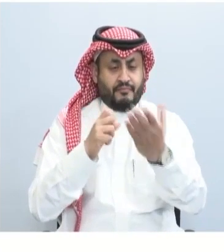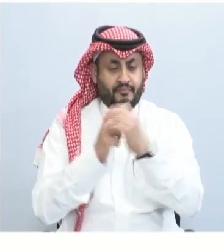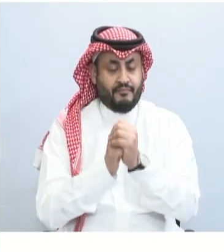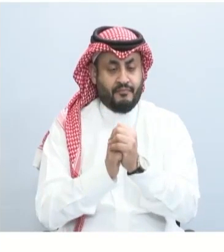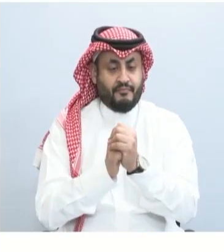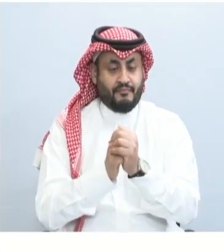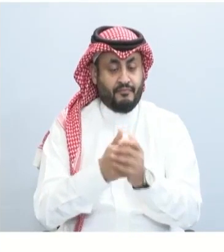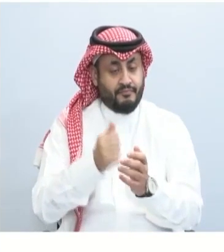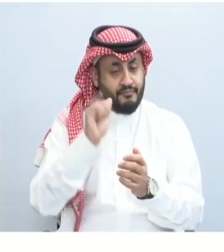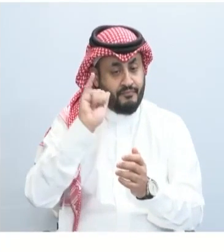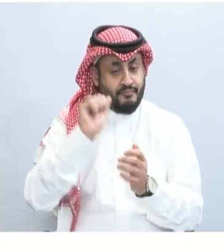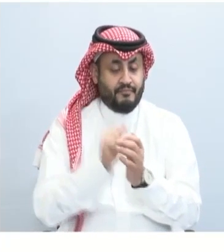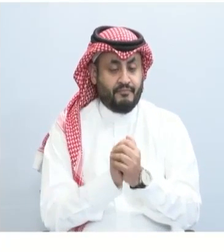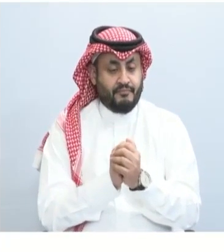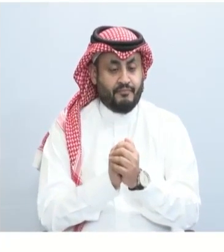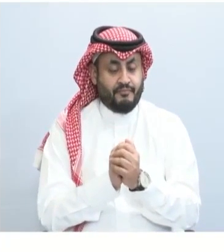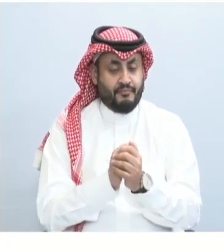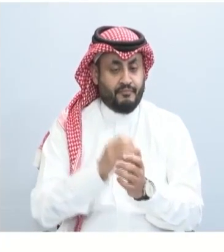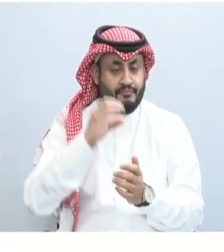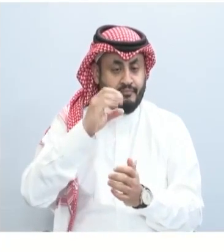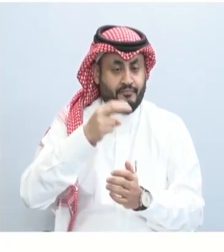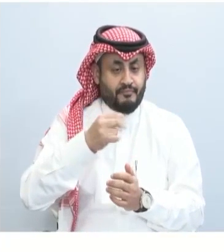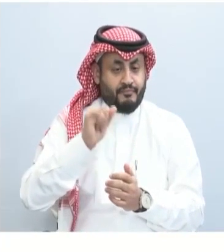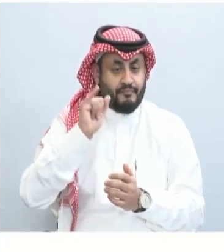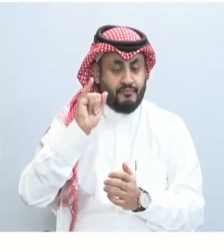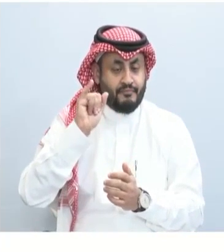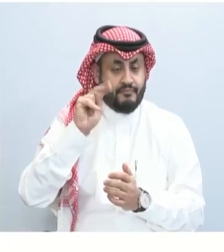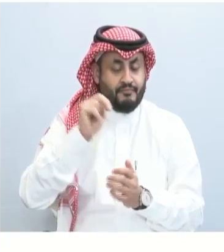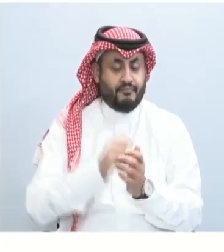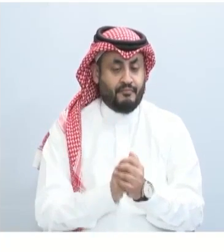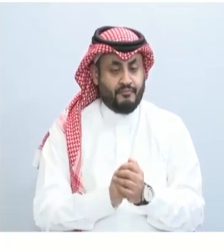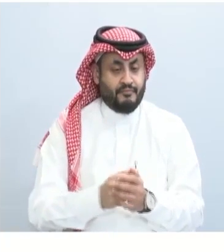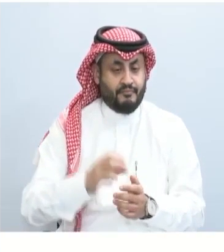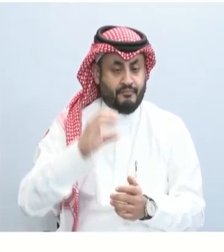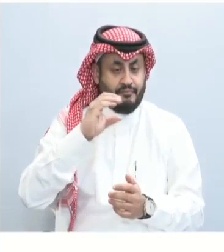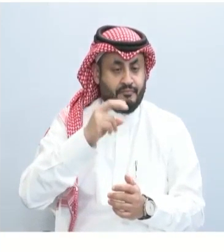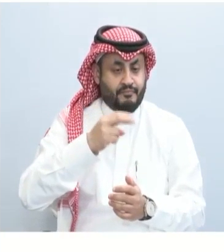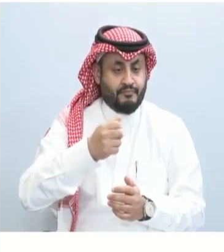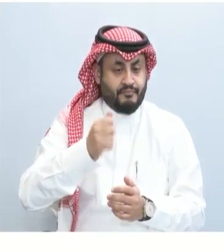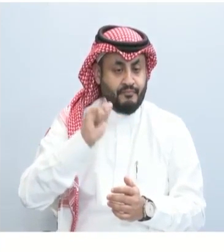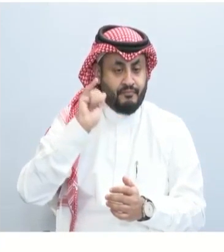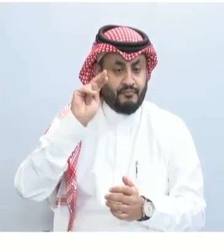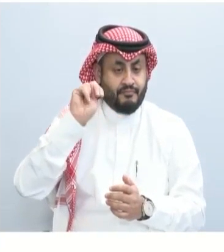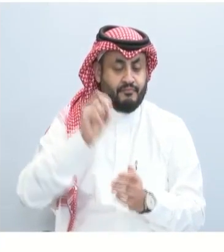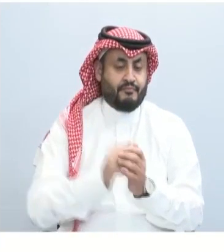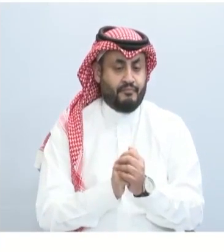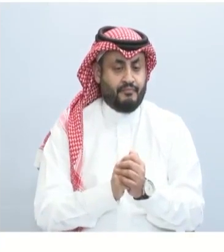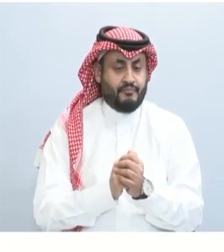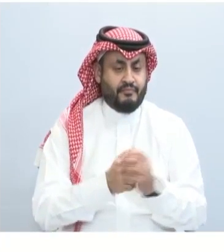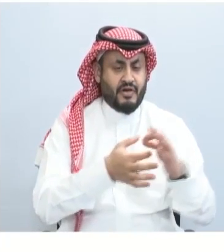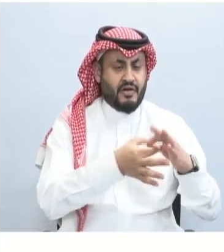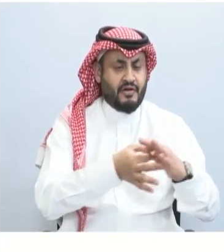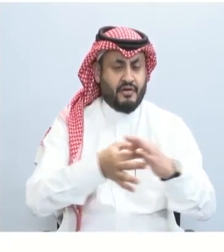the AI word is chain. Chain, say with me,